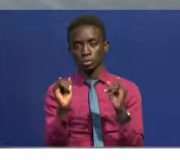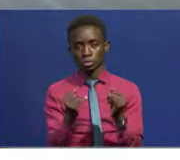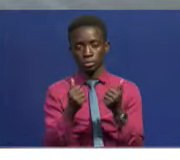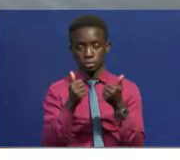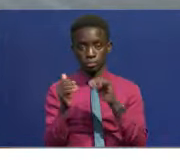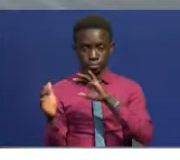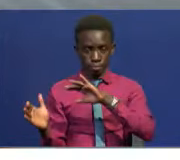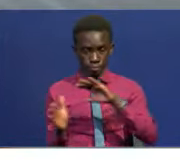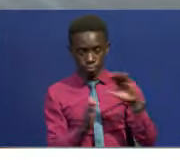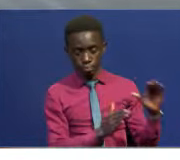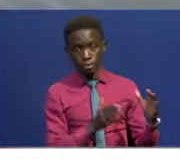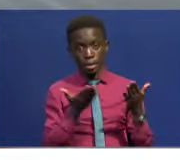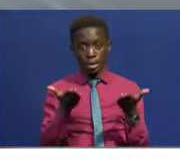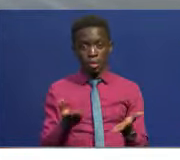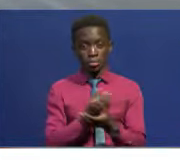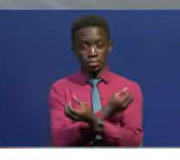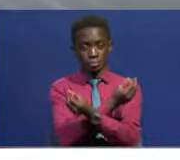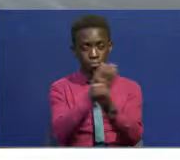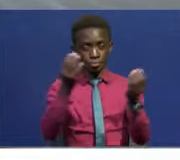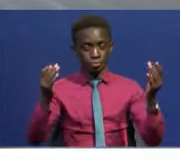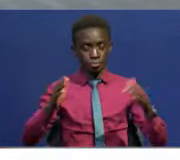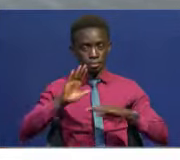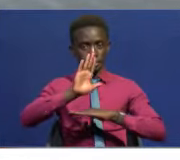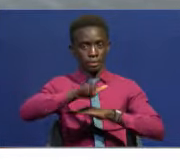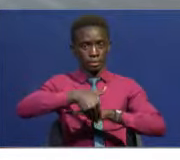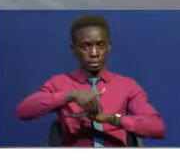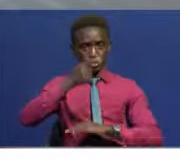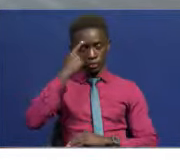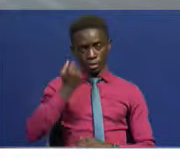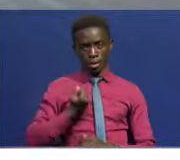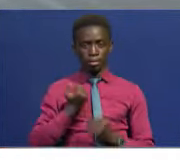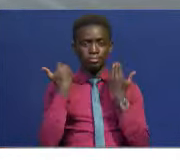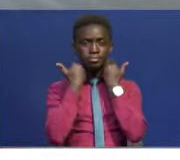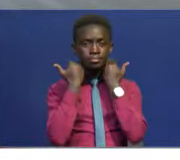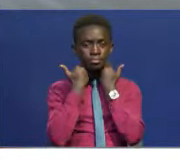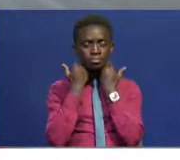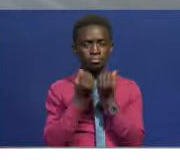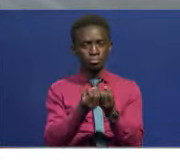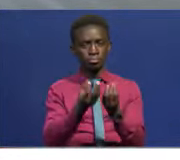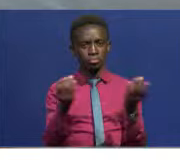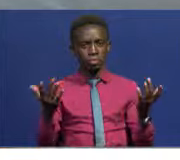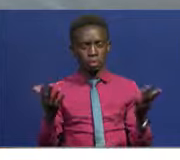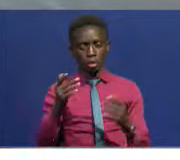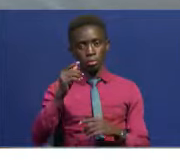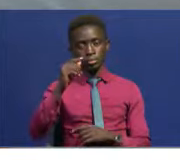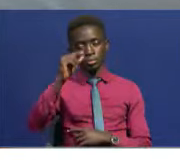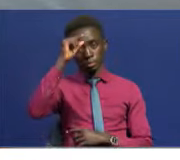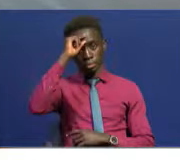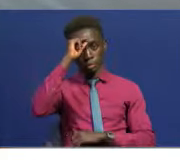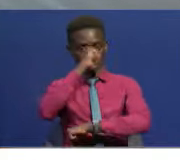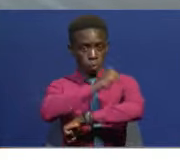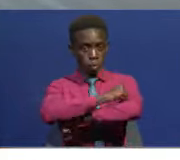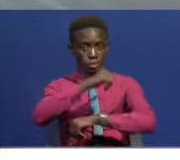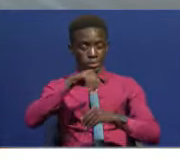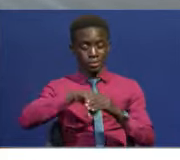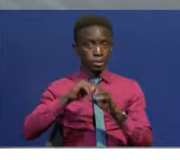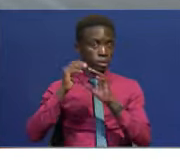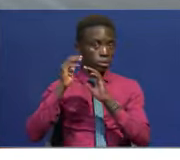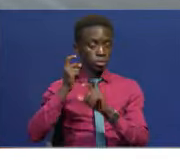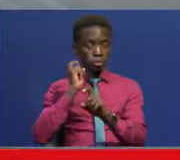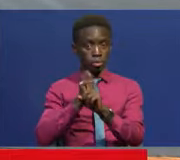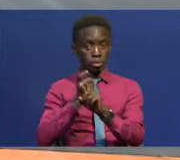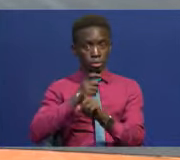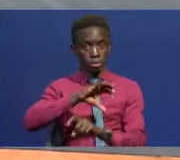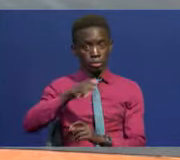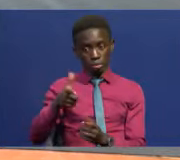To other news now, the distribution of sanitary towels to public schools in Kwale County is expected to